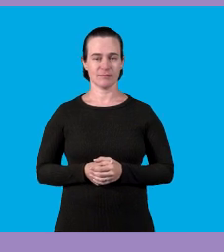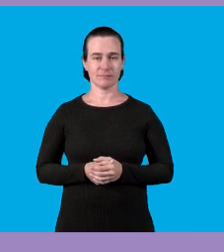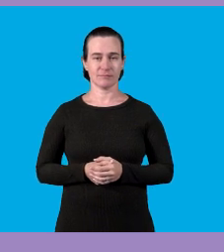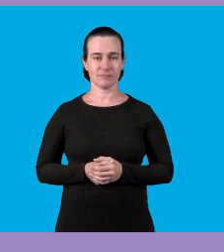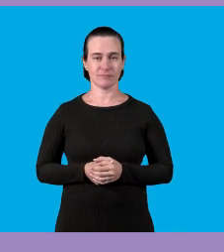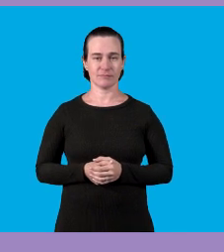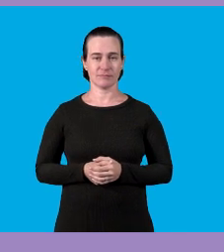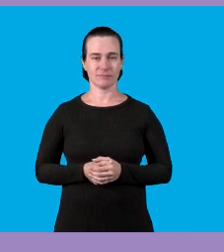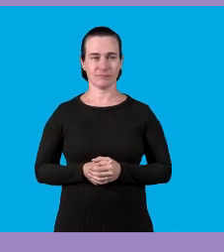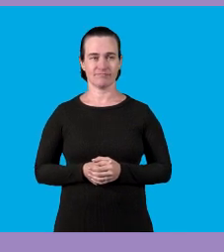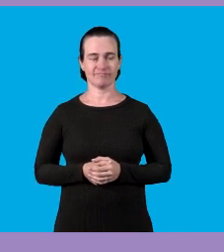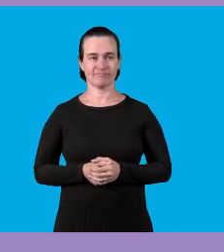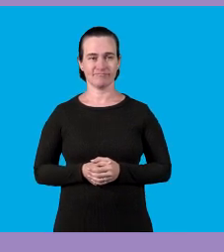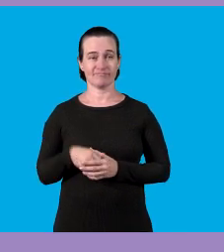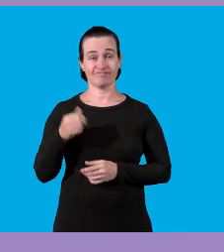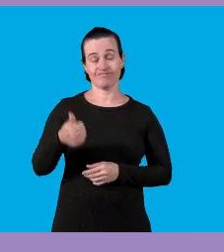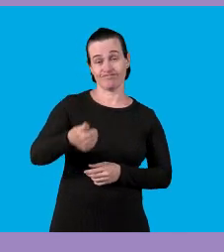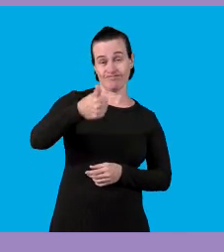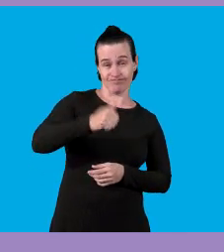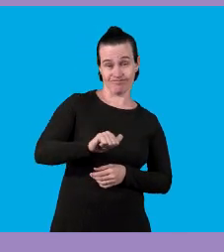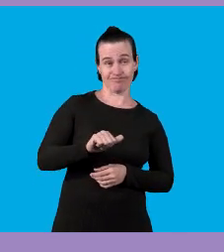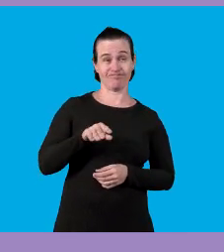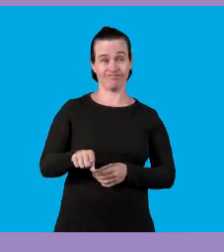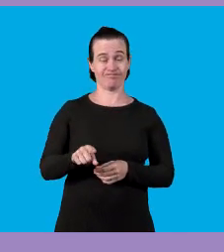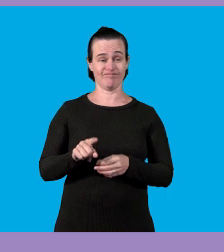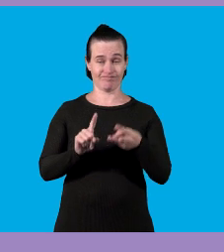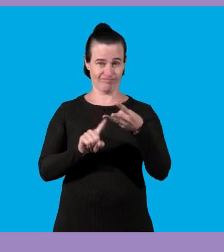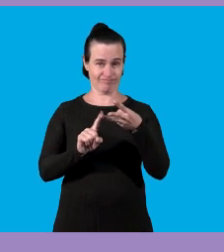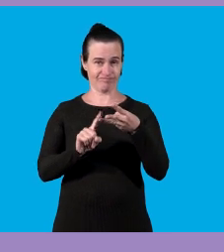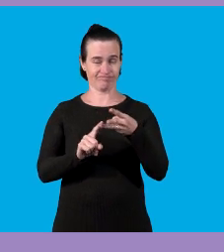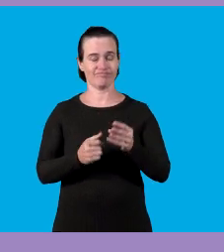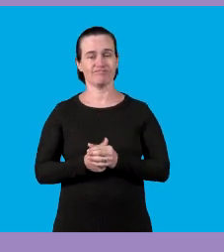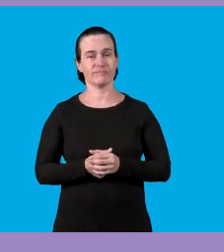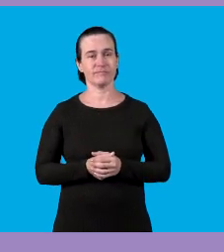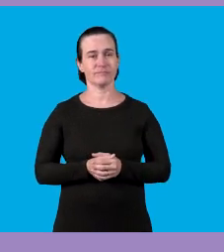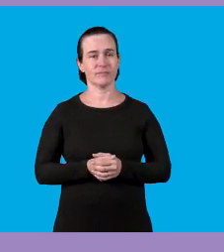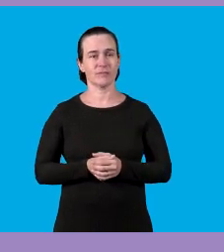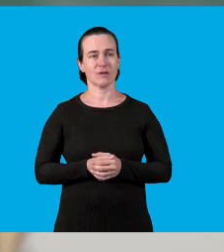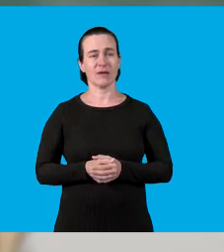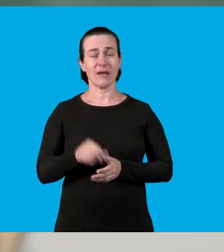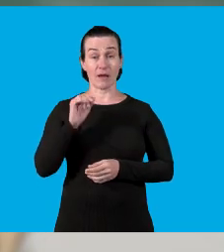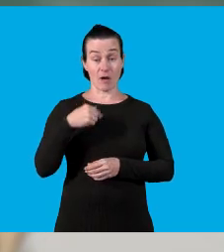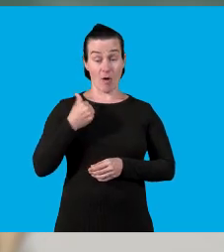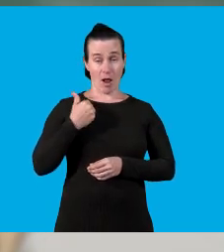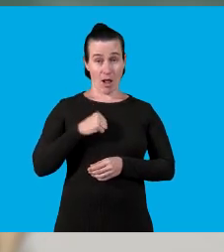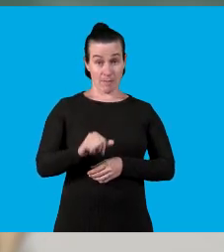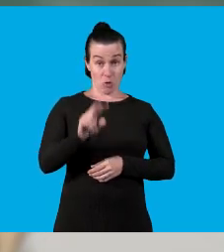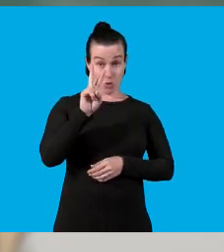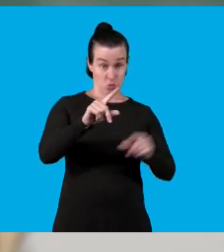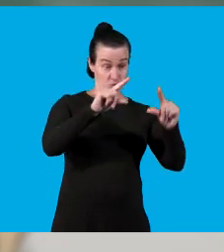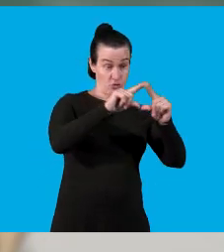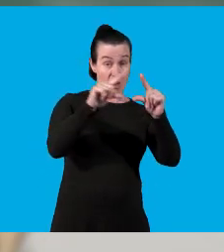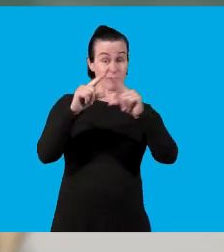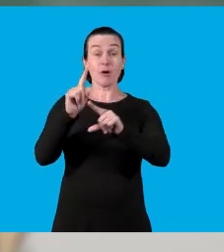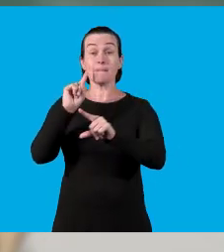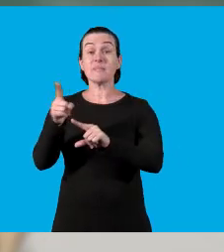Okay, let's look at the next one. Now let's look at conditions of two triangles